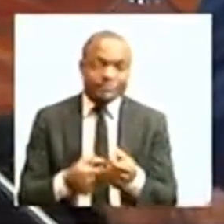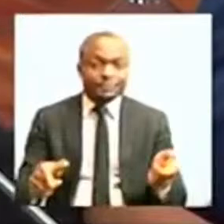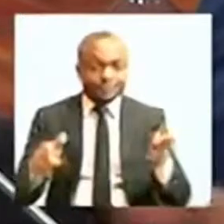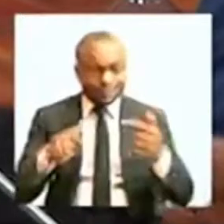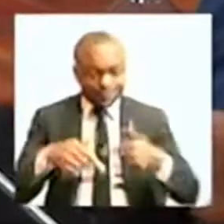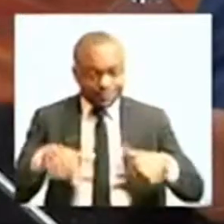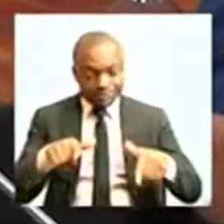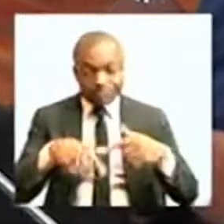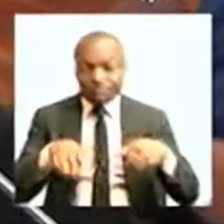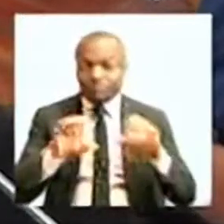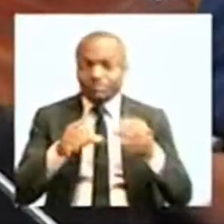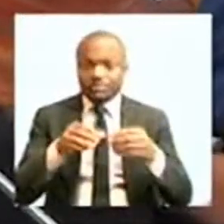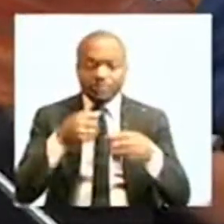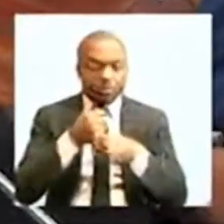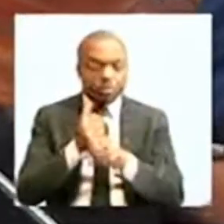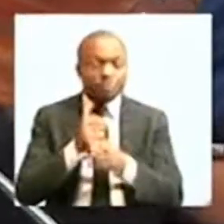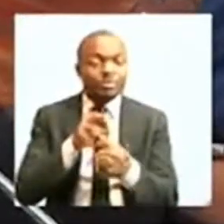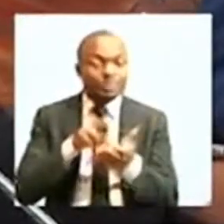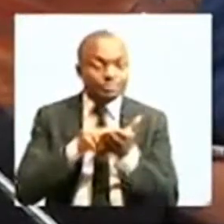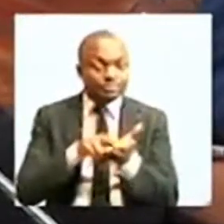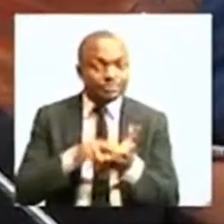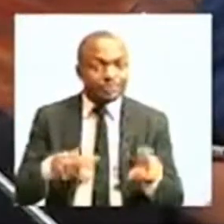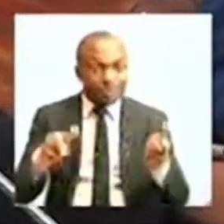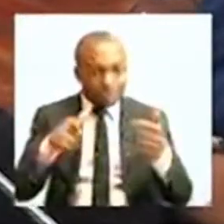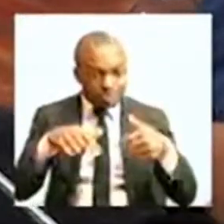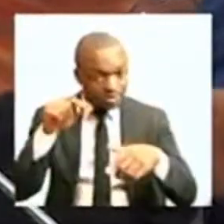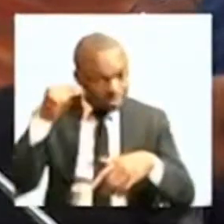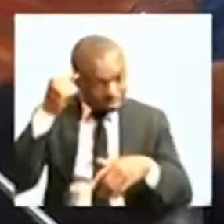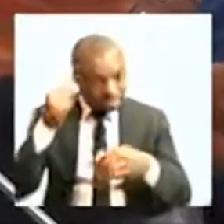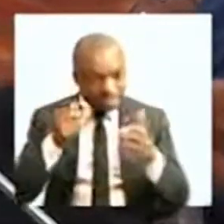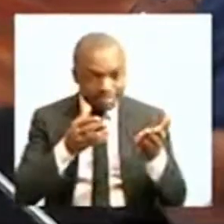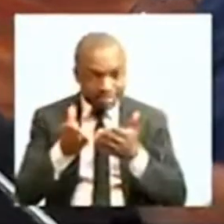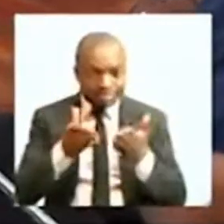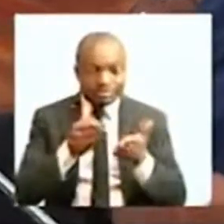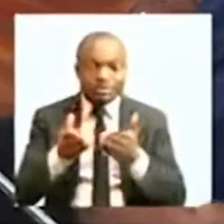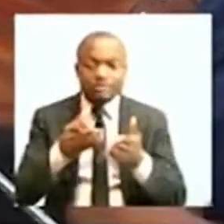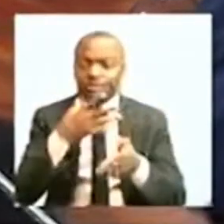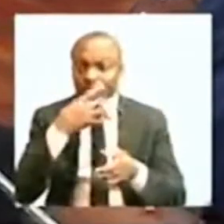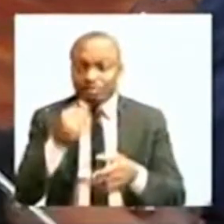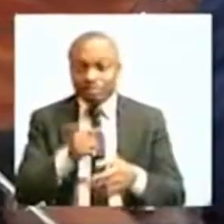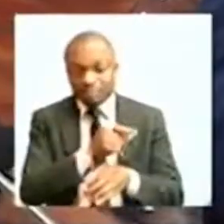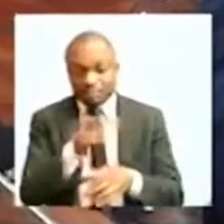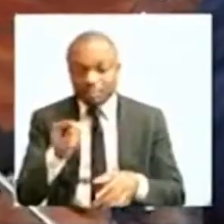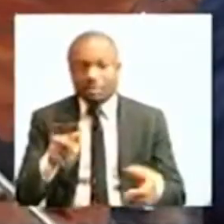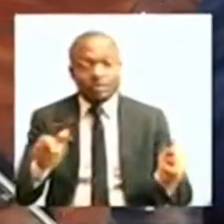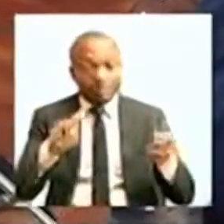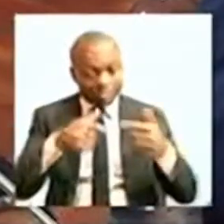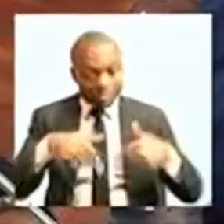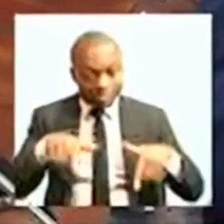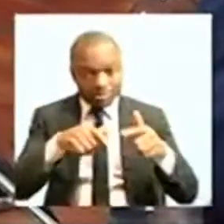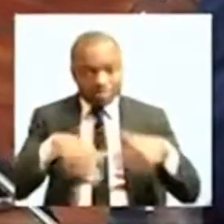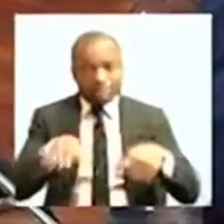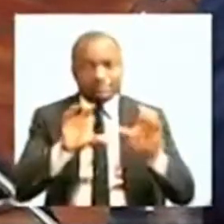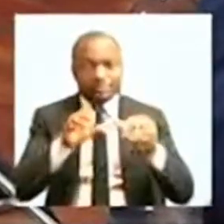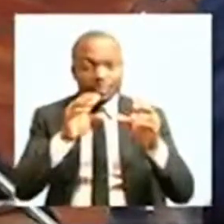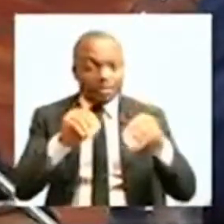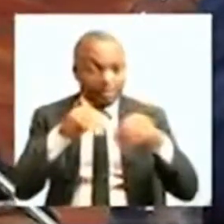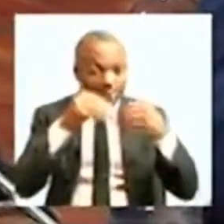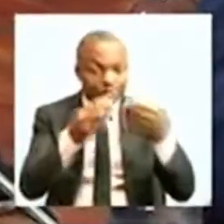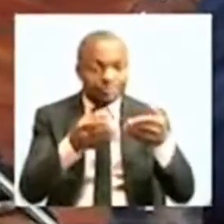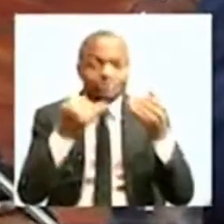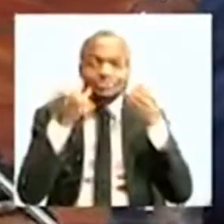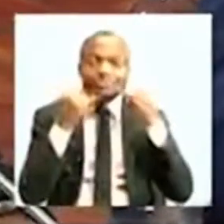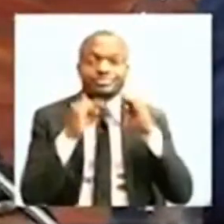also made a recommendation to Local Government Service Commission to say, these are the local authorities who provided details. We asked for